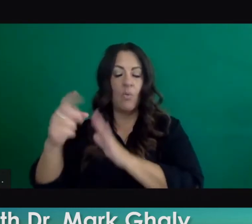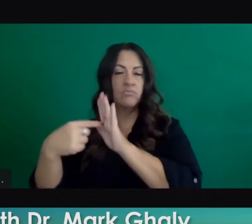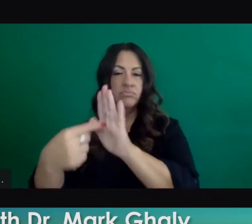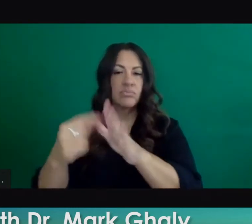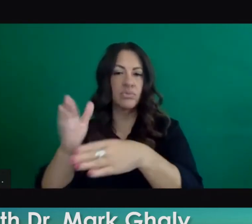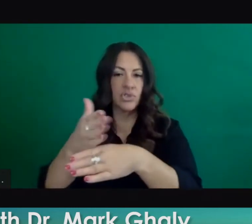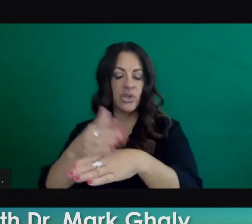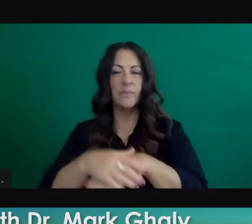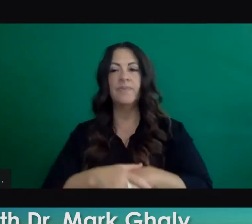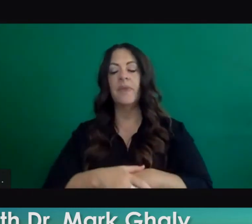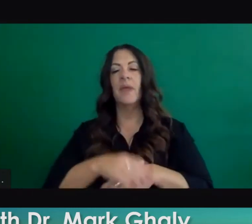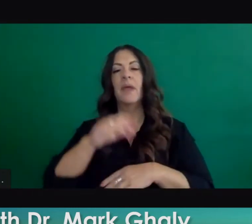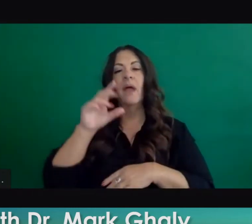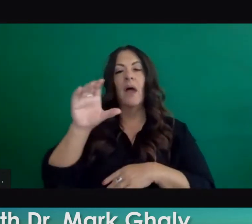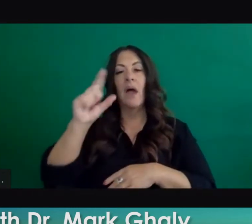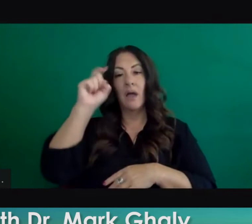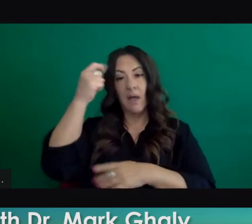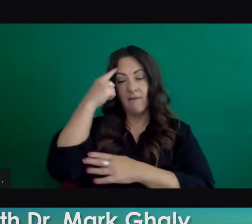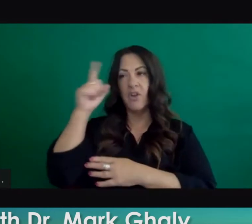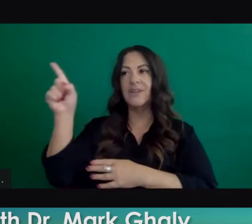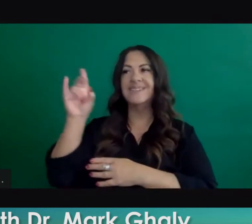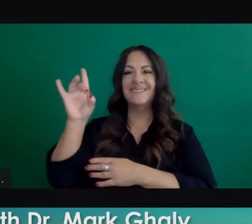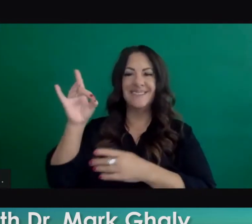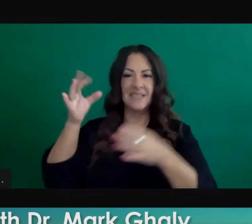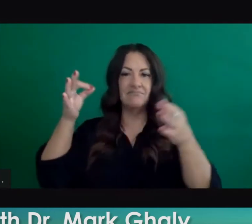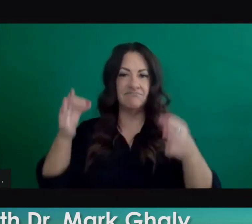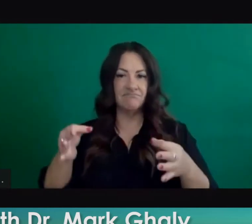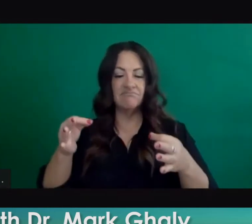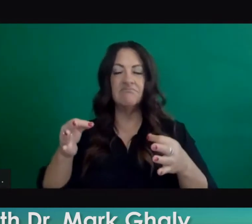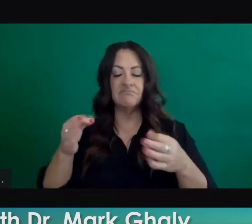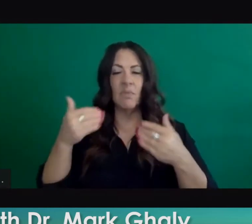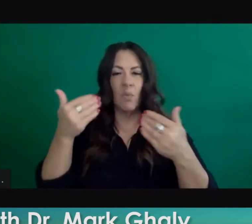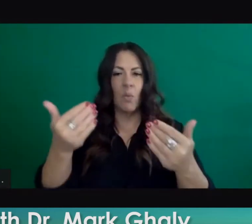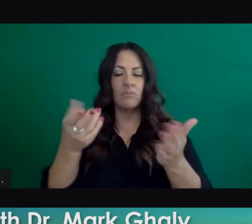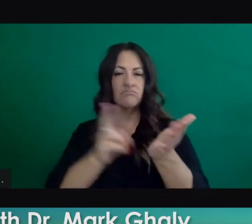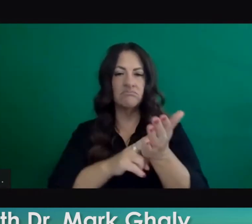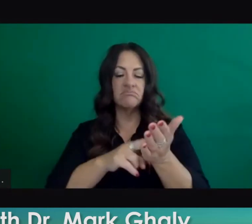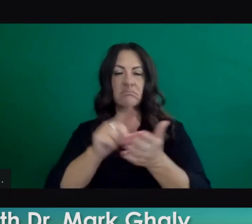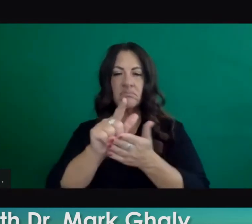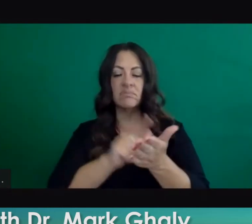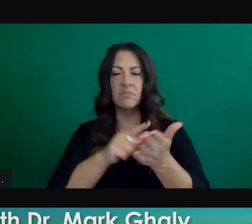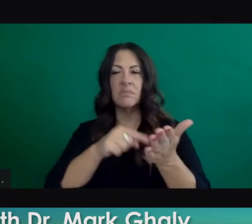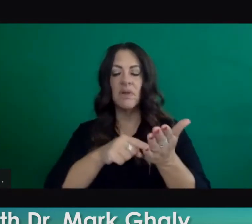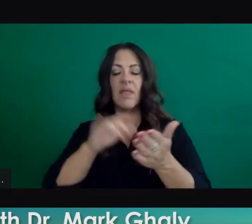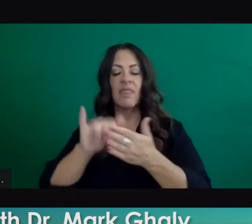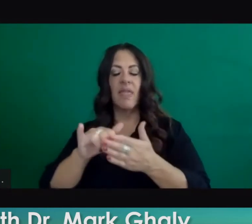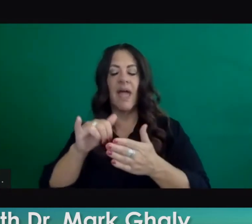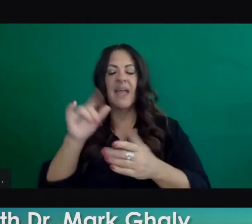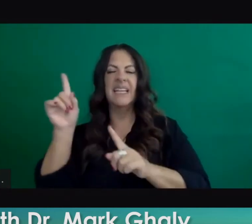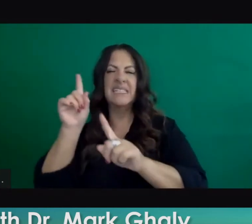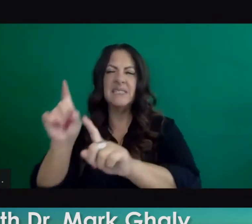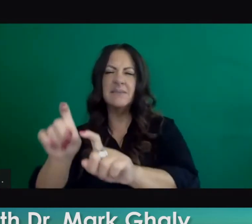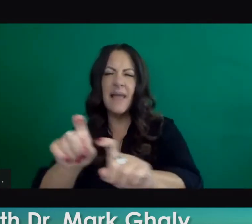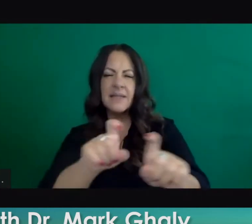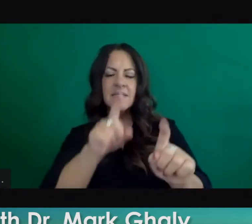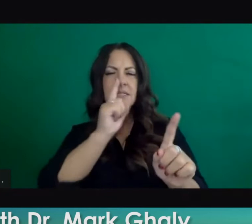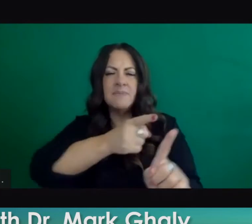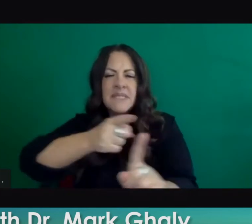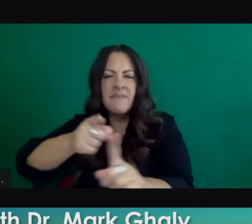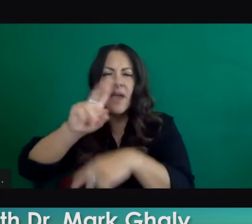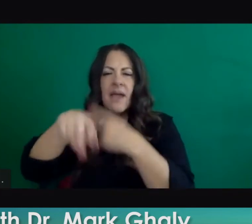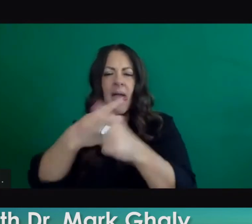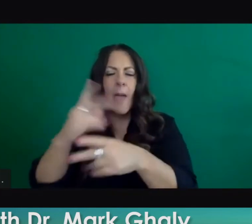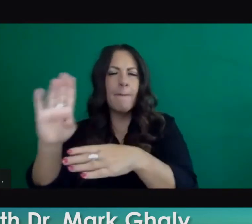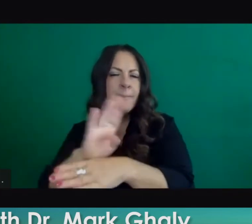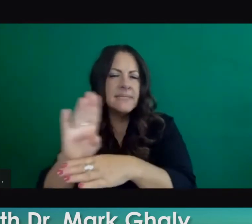governor did move forward a bill that asked certain industries to report out on